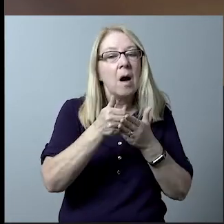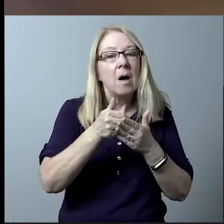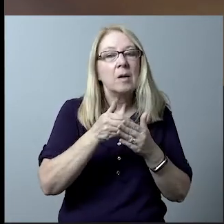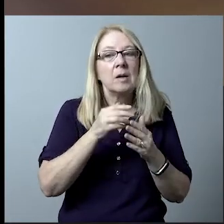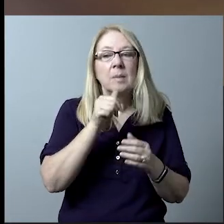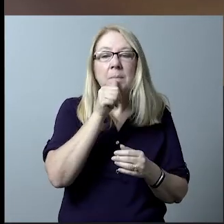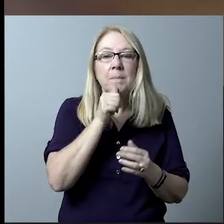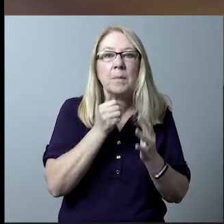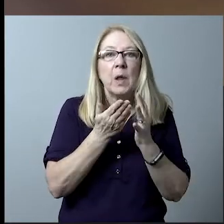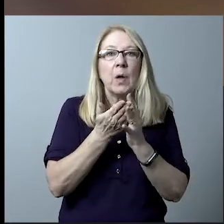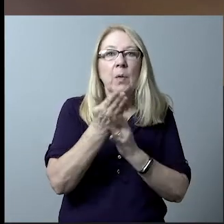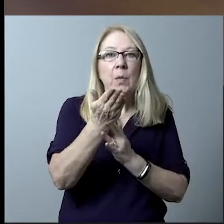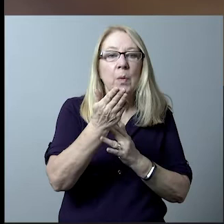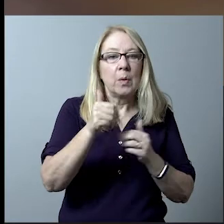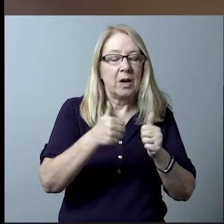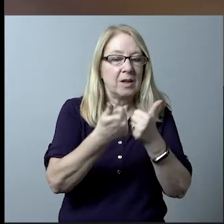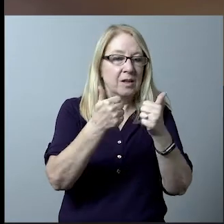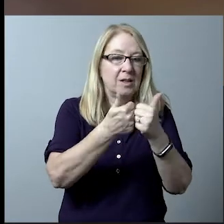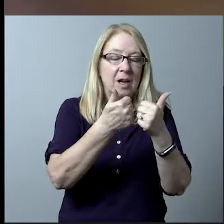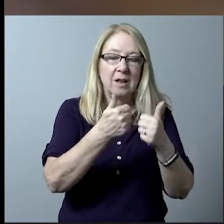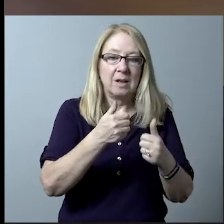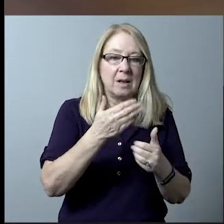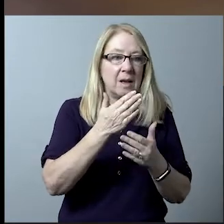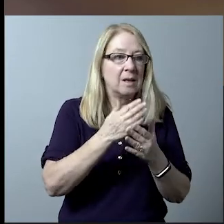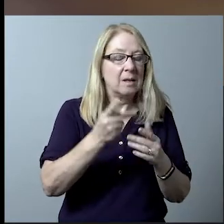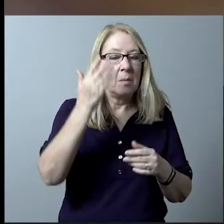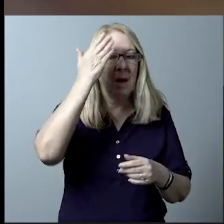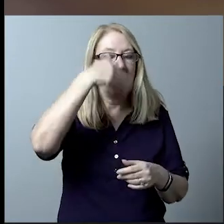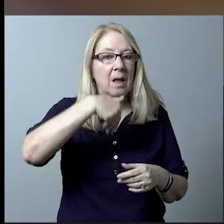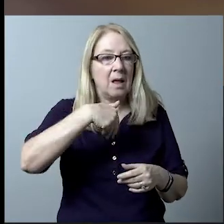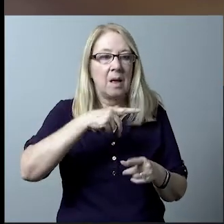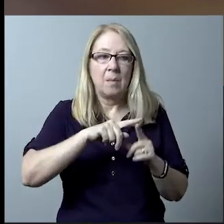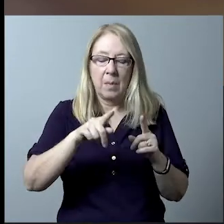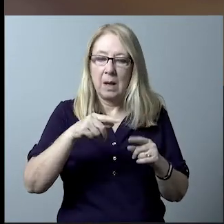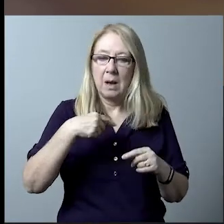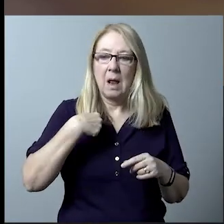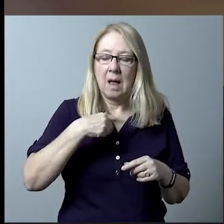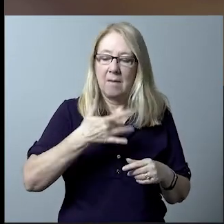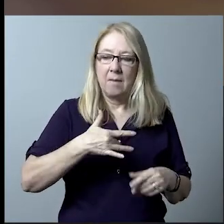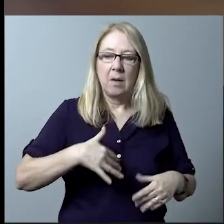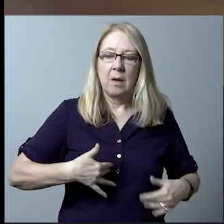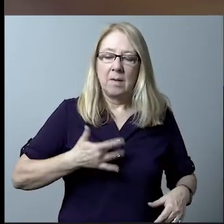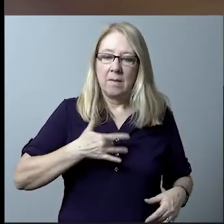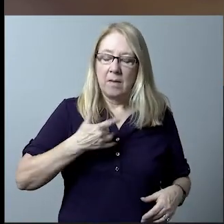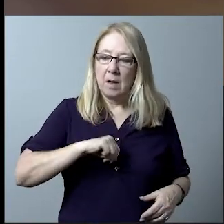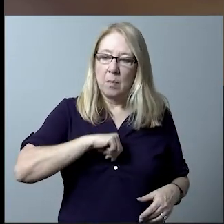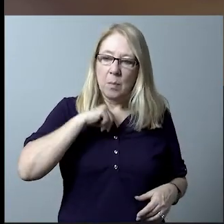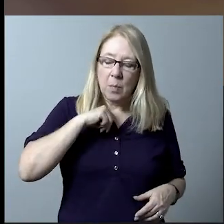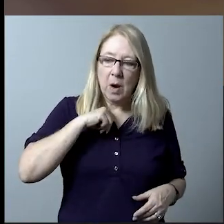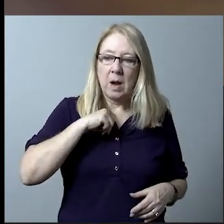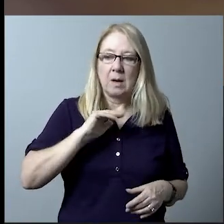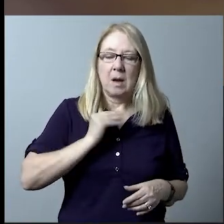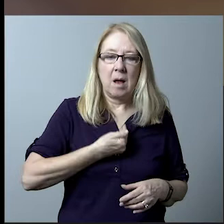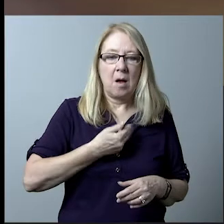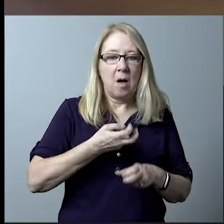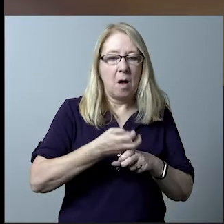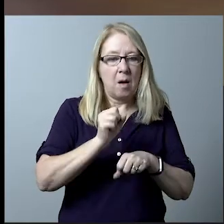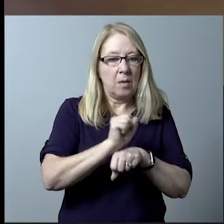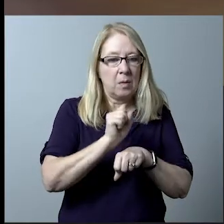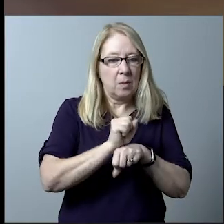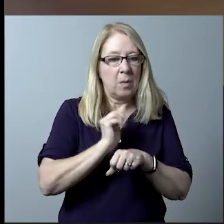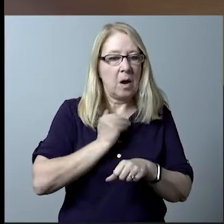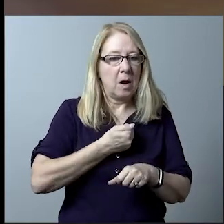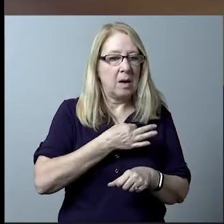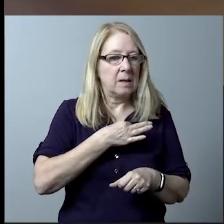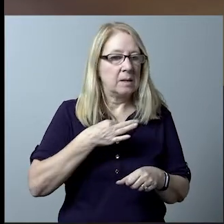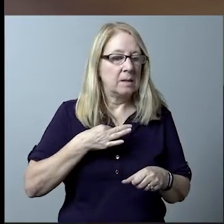Remember that we are all navigating challenges that might be invisible. I know these times are hard, but I also take faith and pride in the incredible